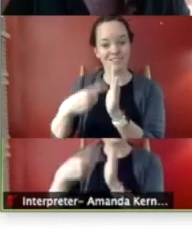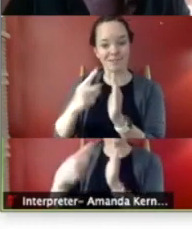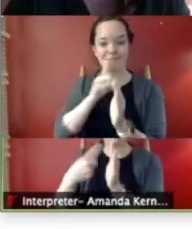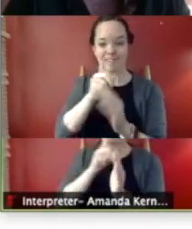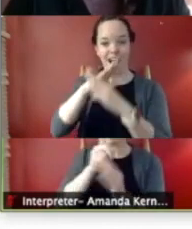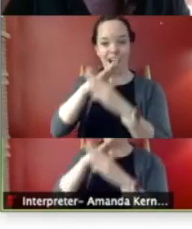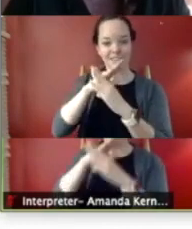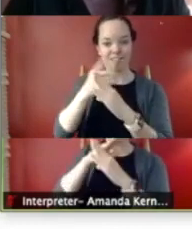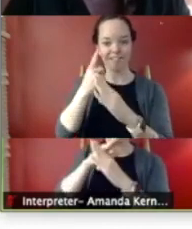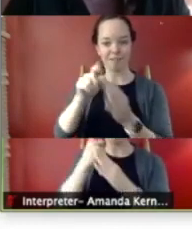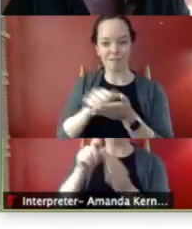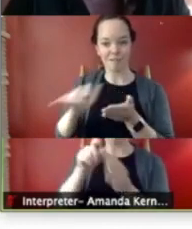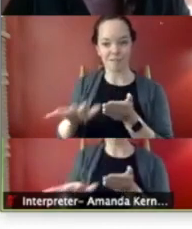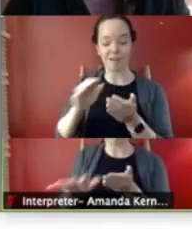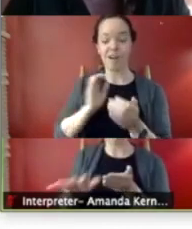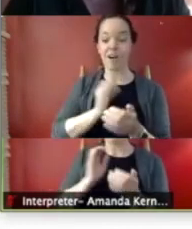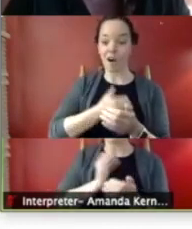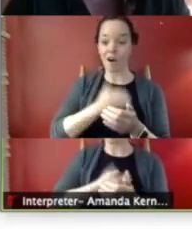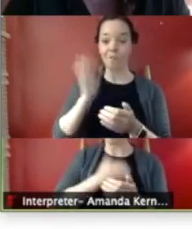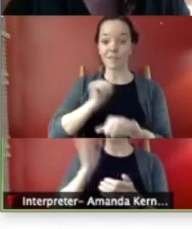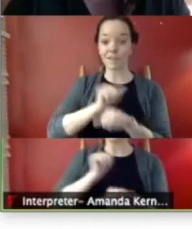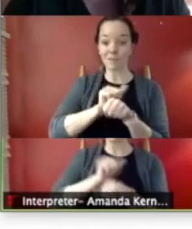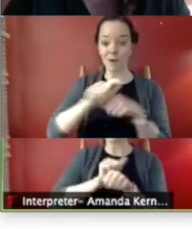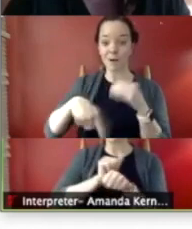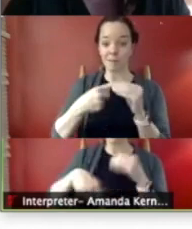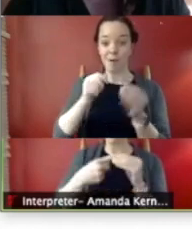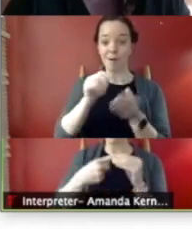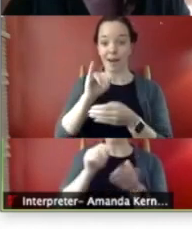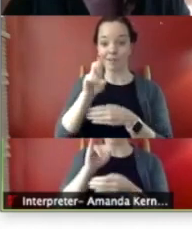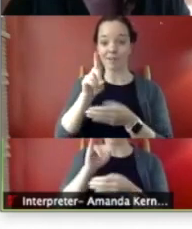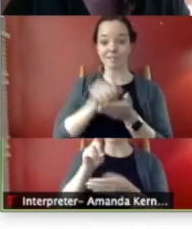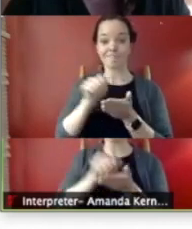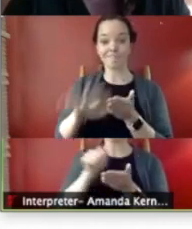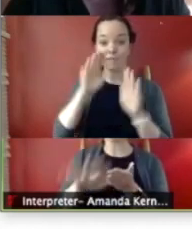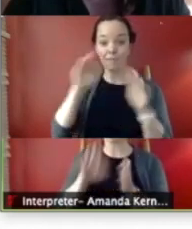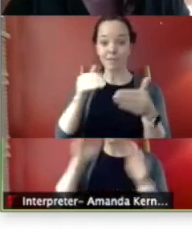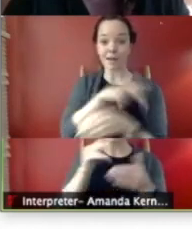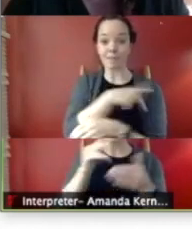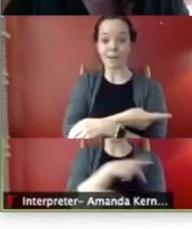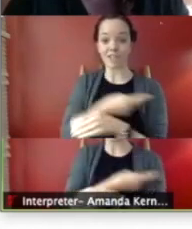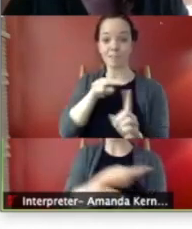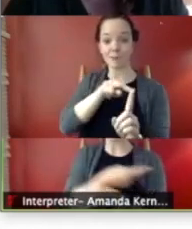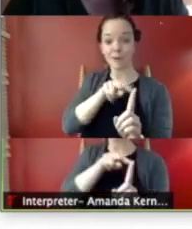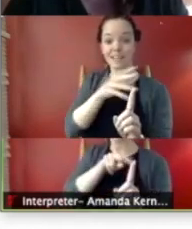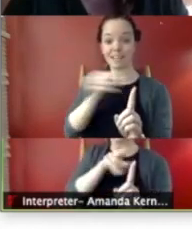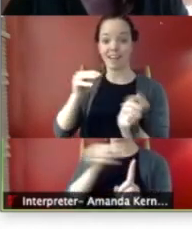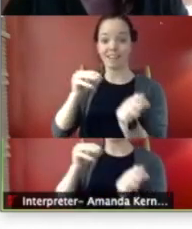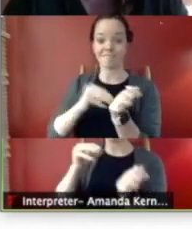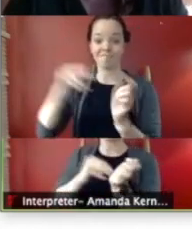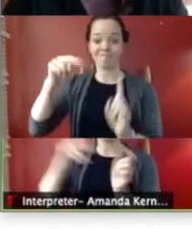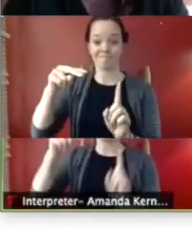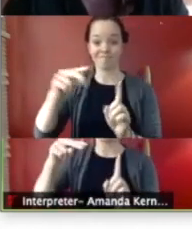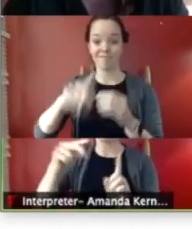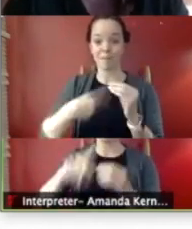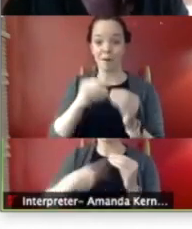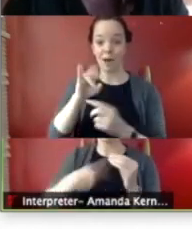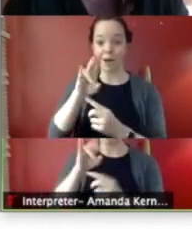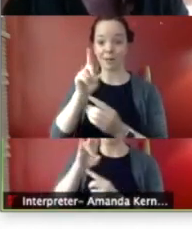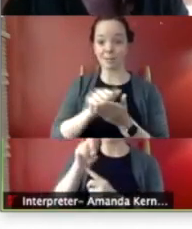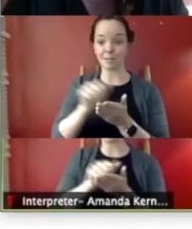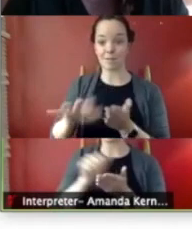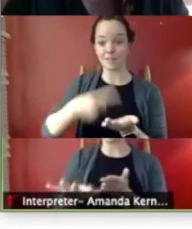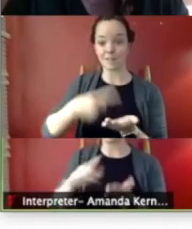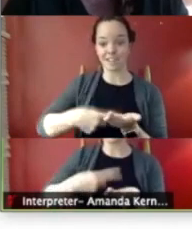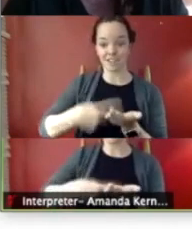Our previous work about IUD removal focused on the patients' and providers' perspectives about IUD removal discussions. I do want